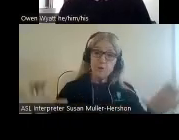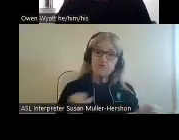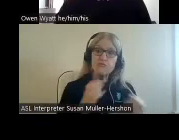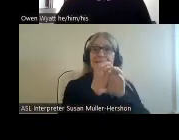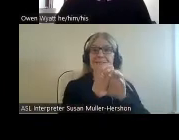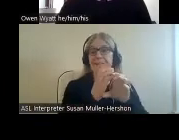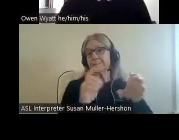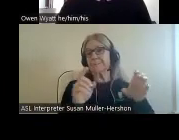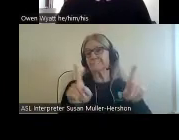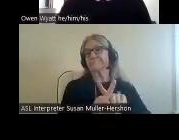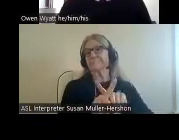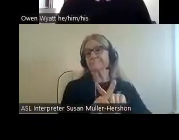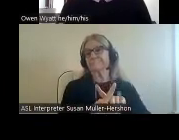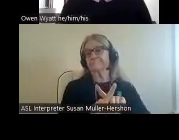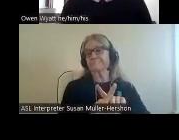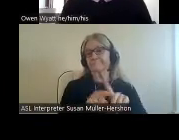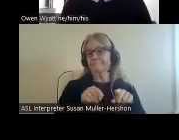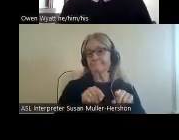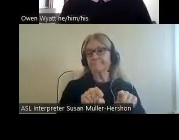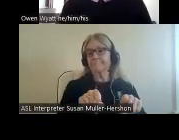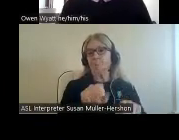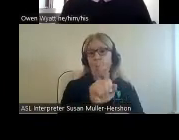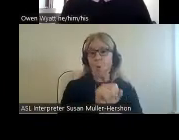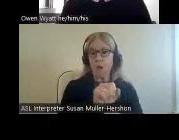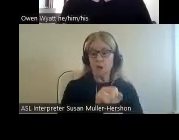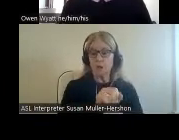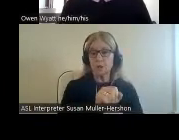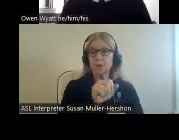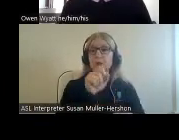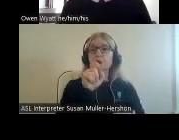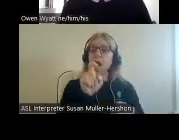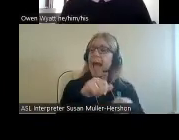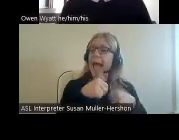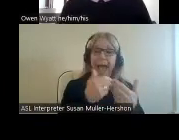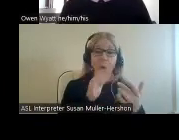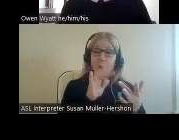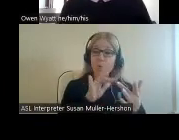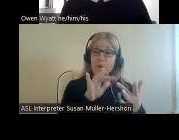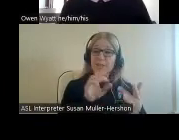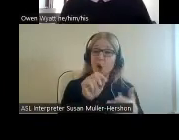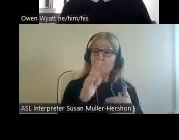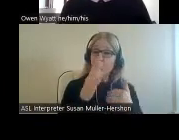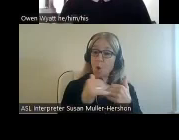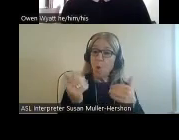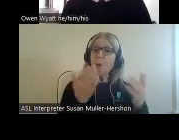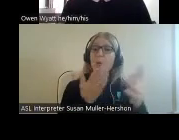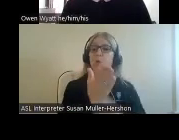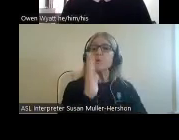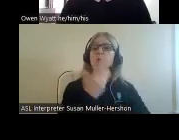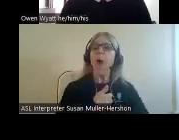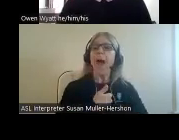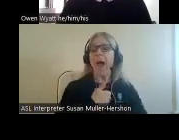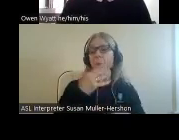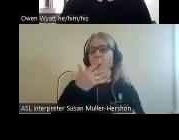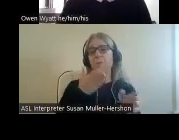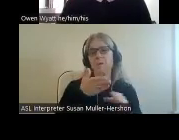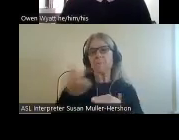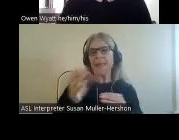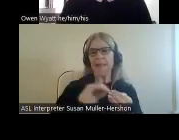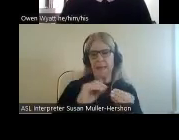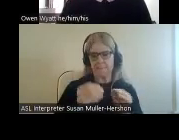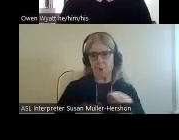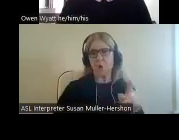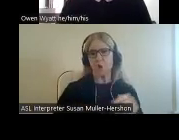And you would access on call by calling our main number. You can access both